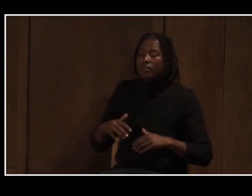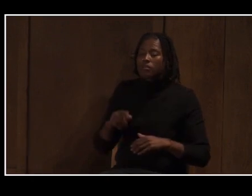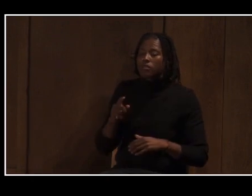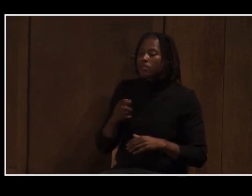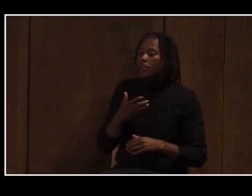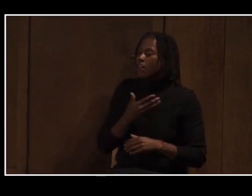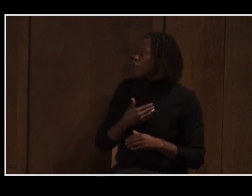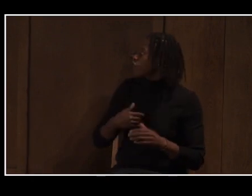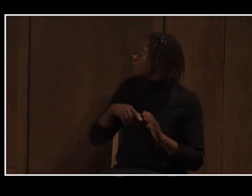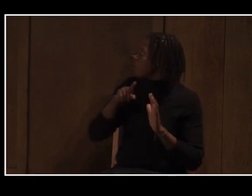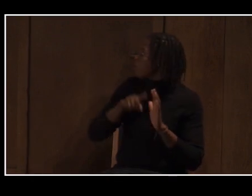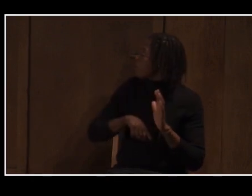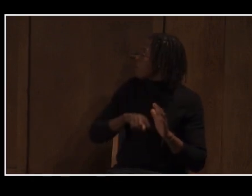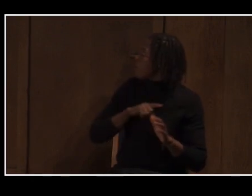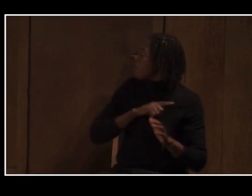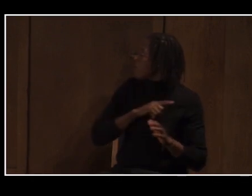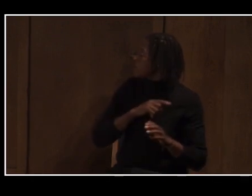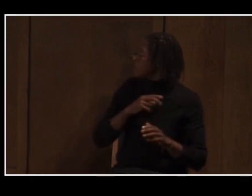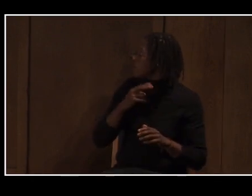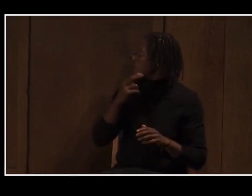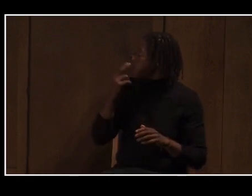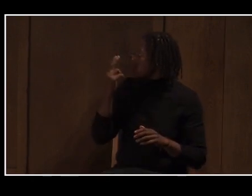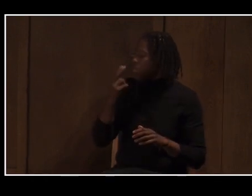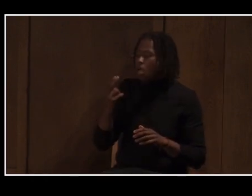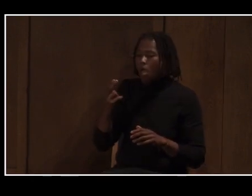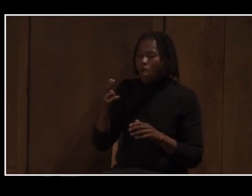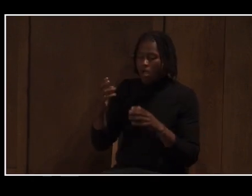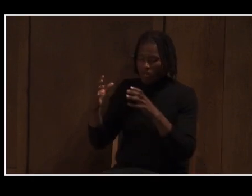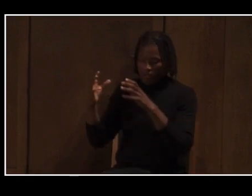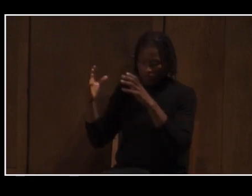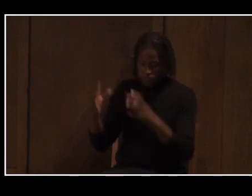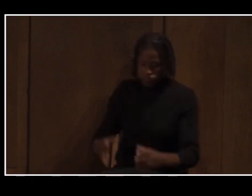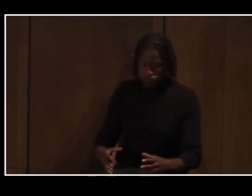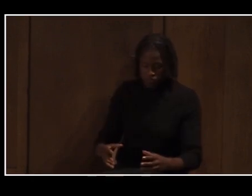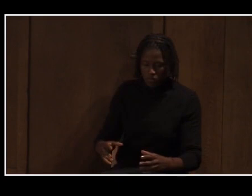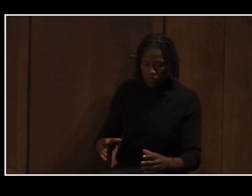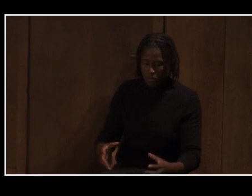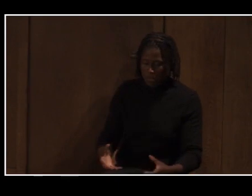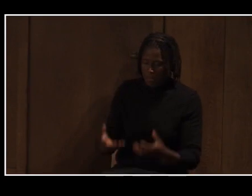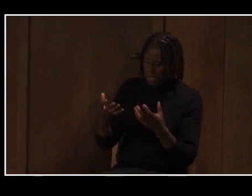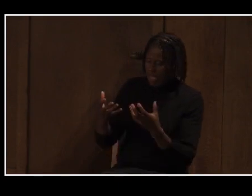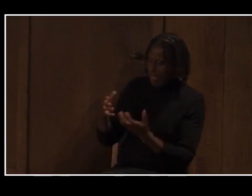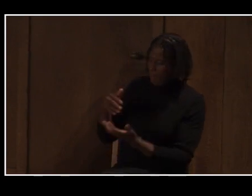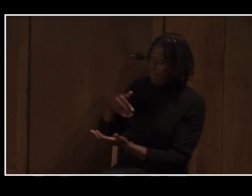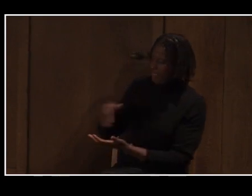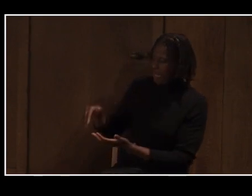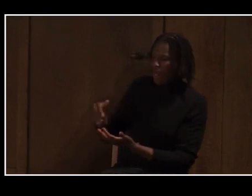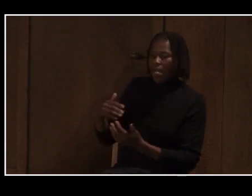because the artwork would fall down and then we could pick it up and sell it and rebuild the building.